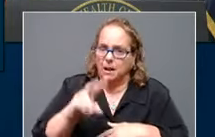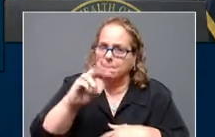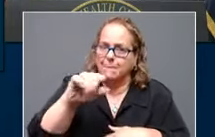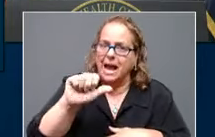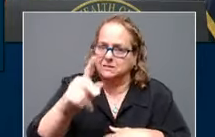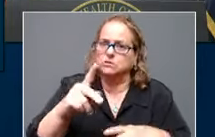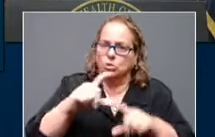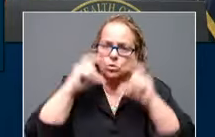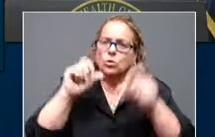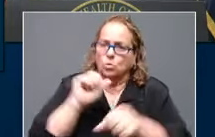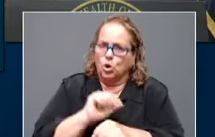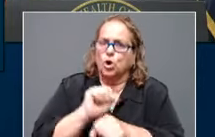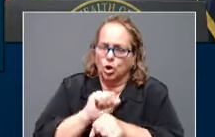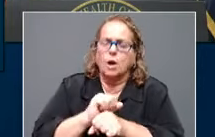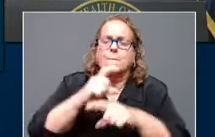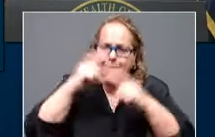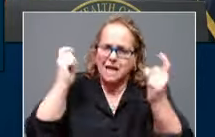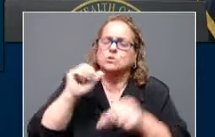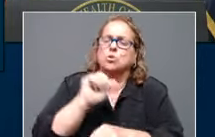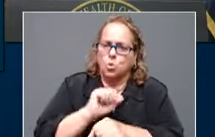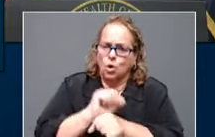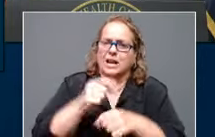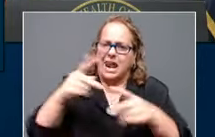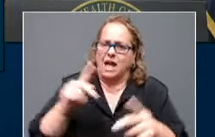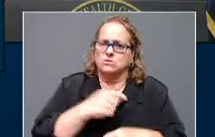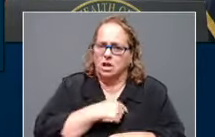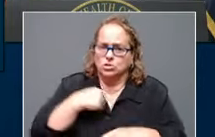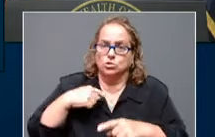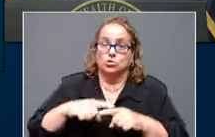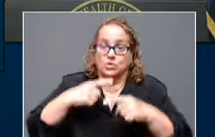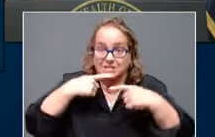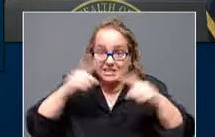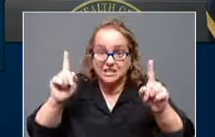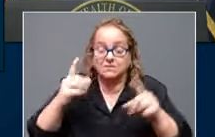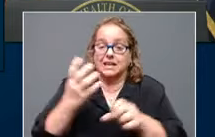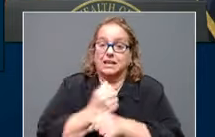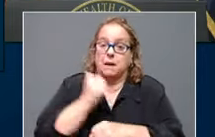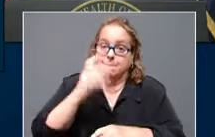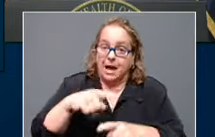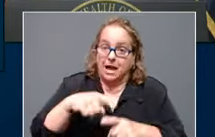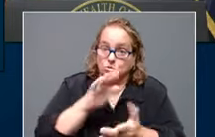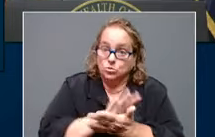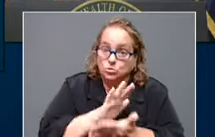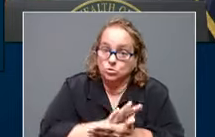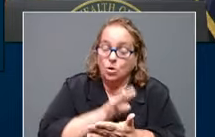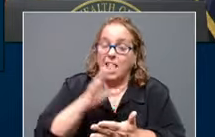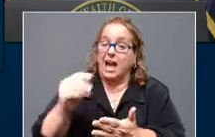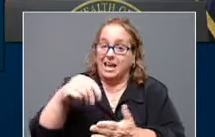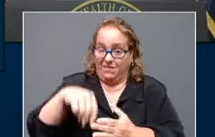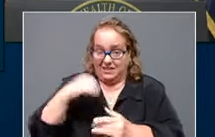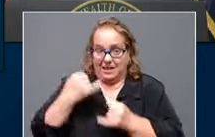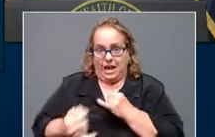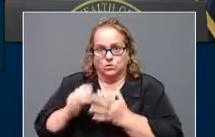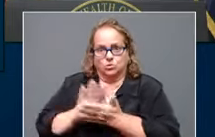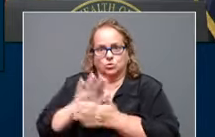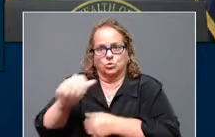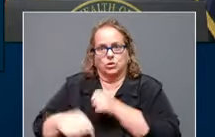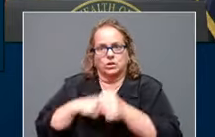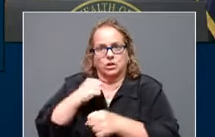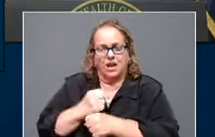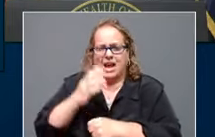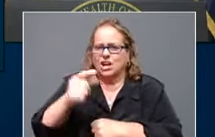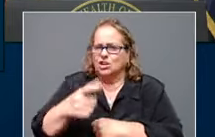weeks, masks have worked in his district. And we have seen that where masks aren't required, schools either being pushed